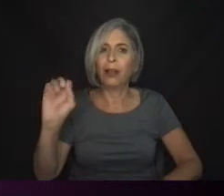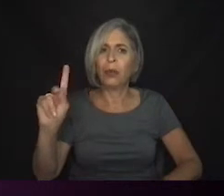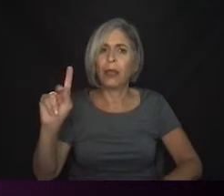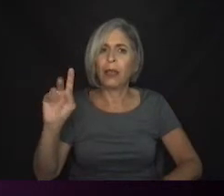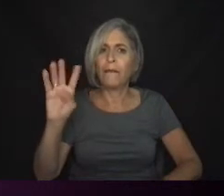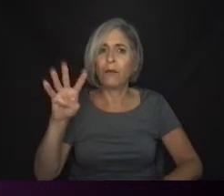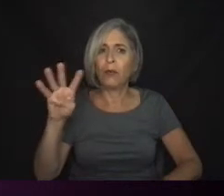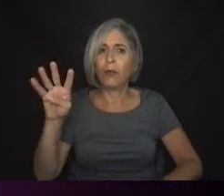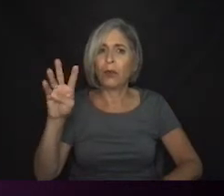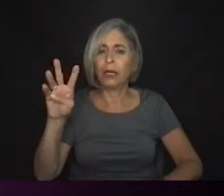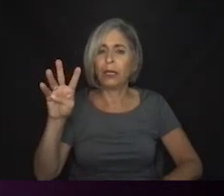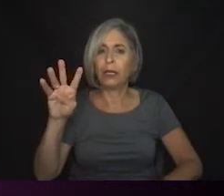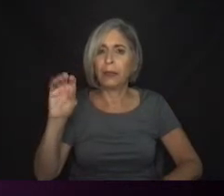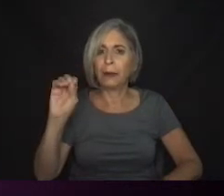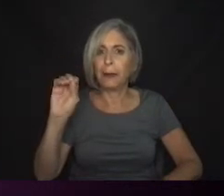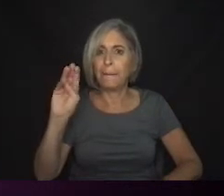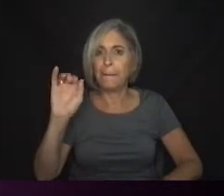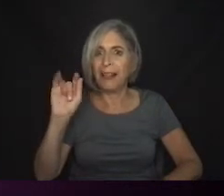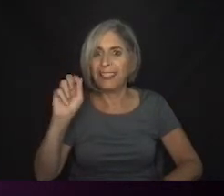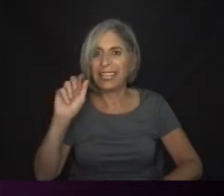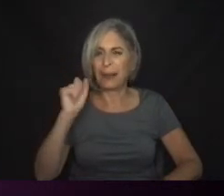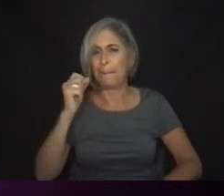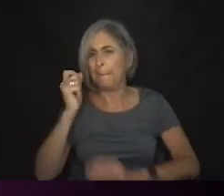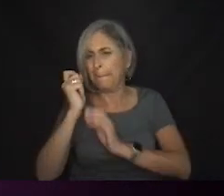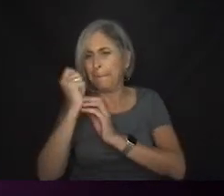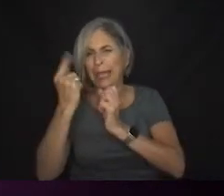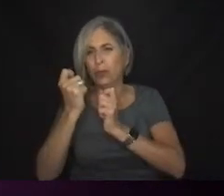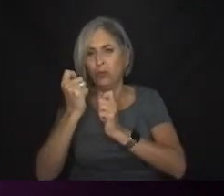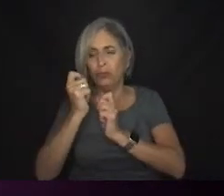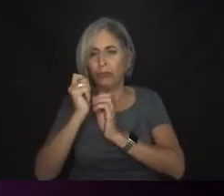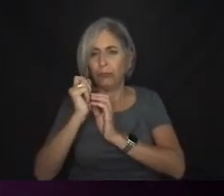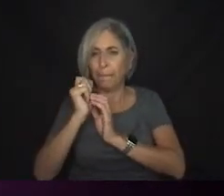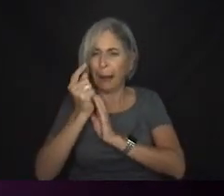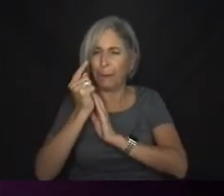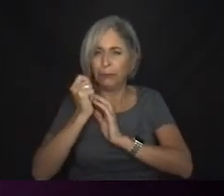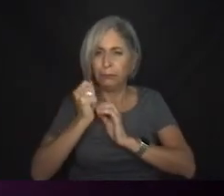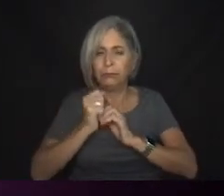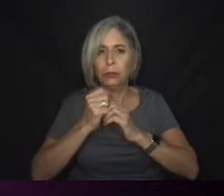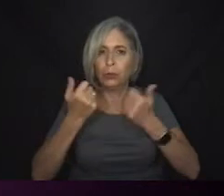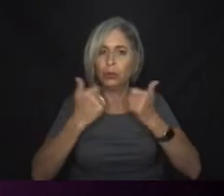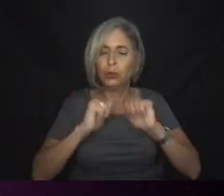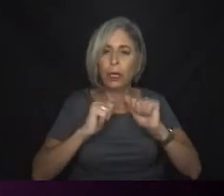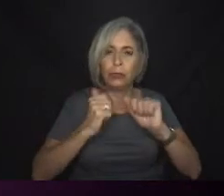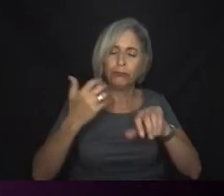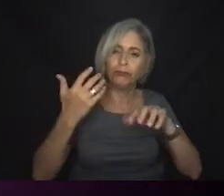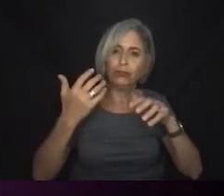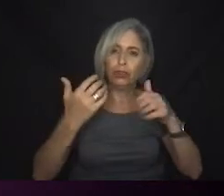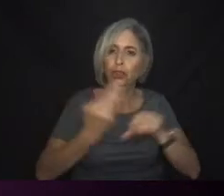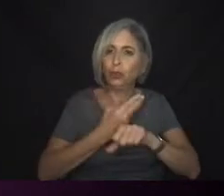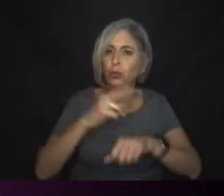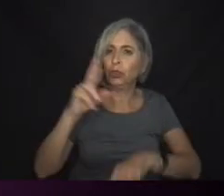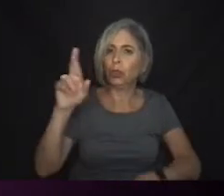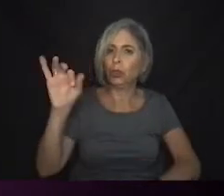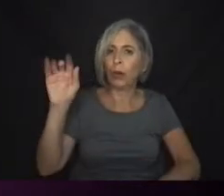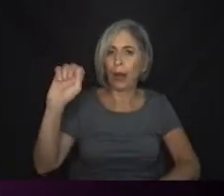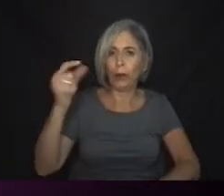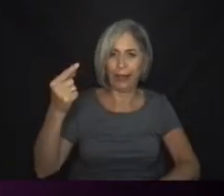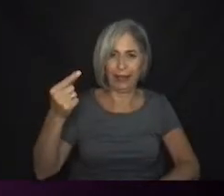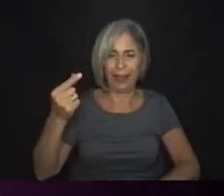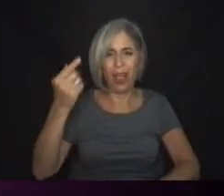unbelievable. OK, so it does work. Great, we have a React app. We're trying to implement routing, just to understand, like, just